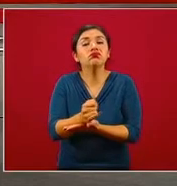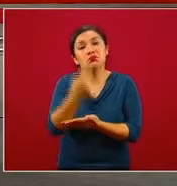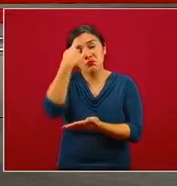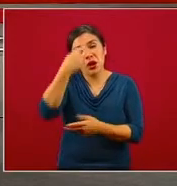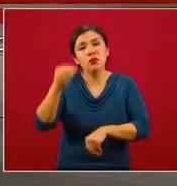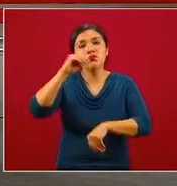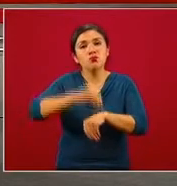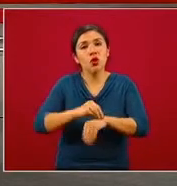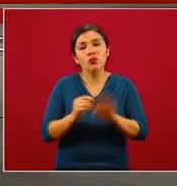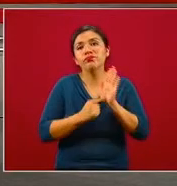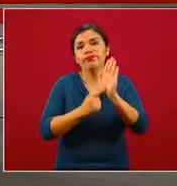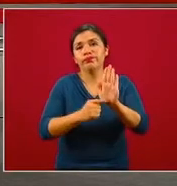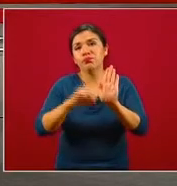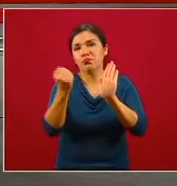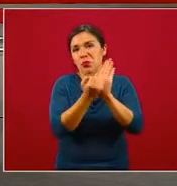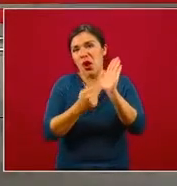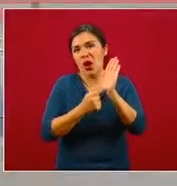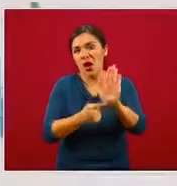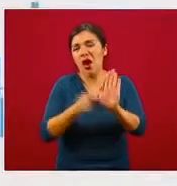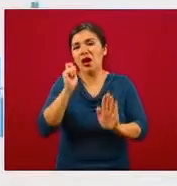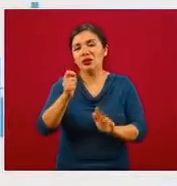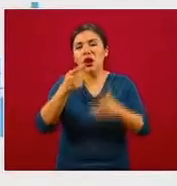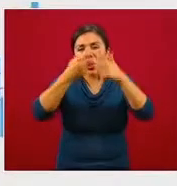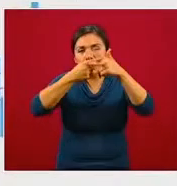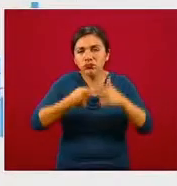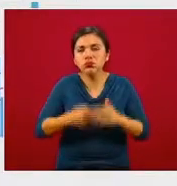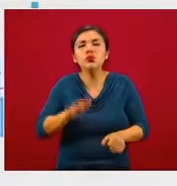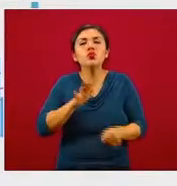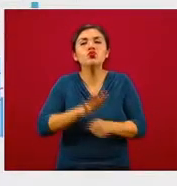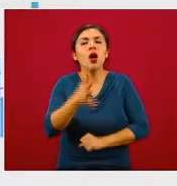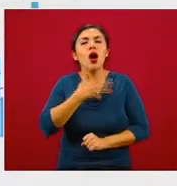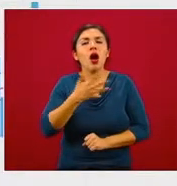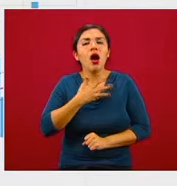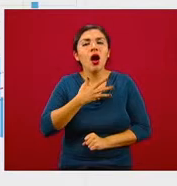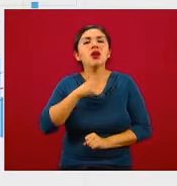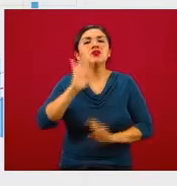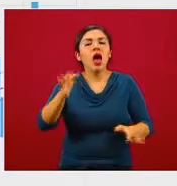But something that is really important are the projections.